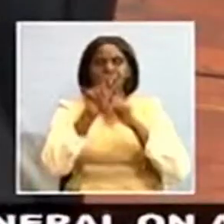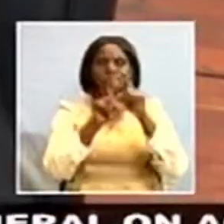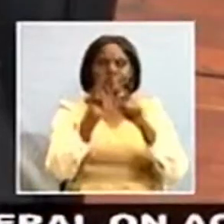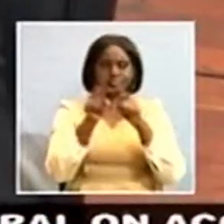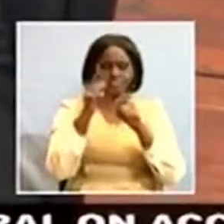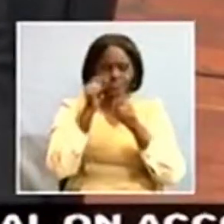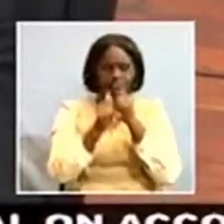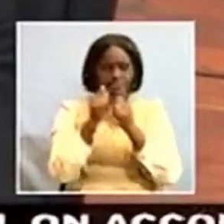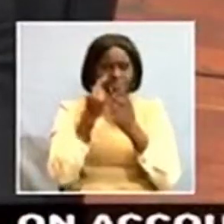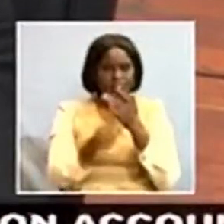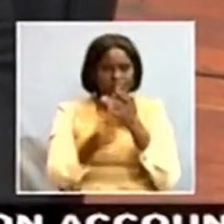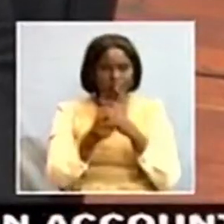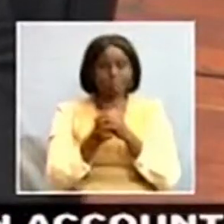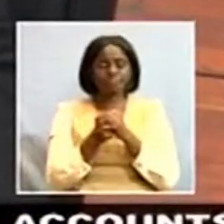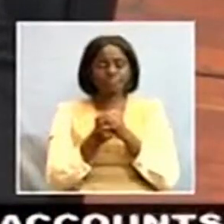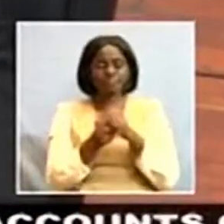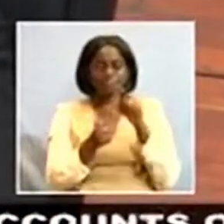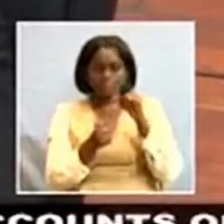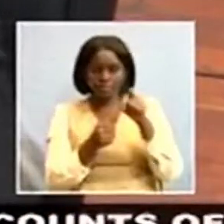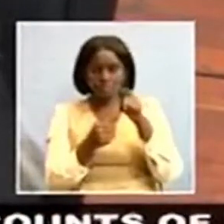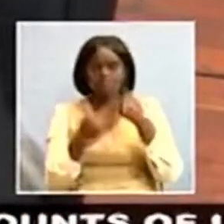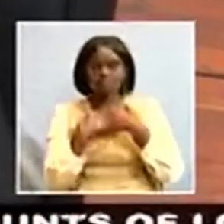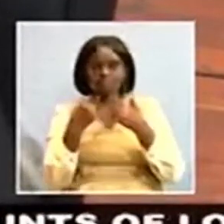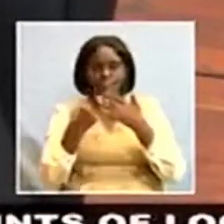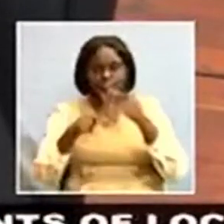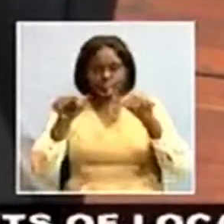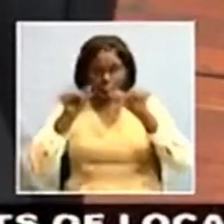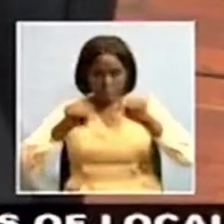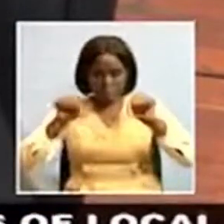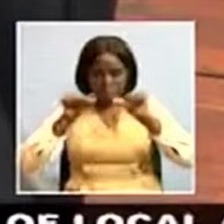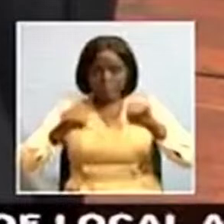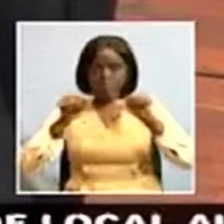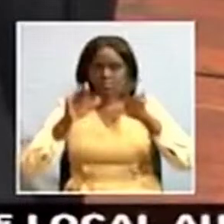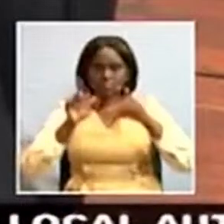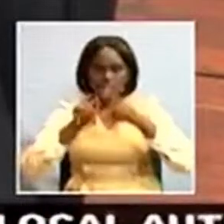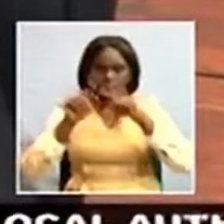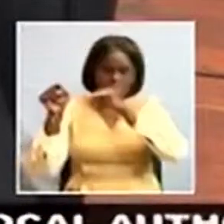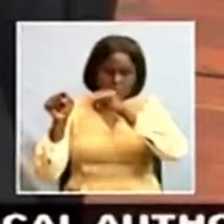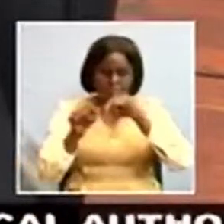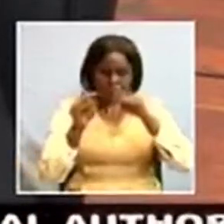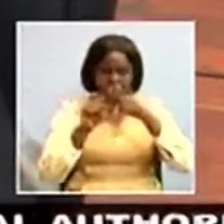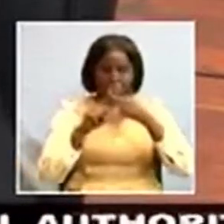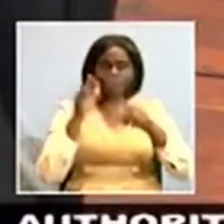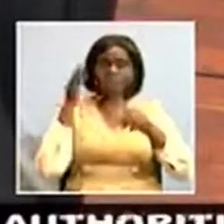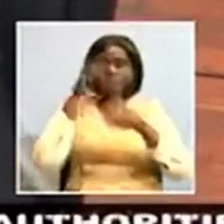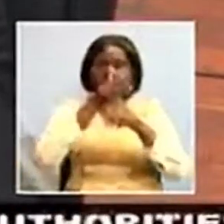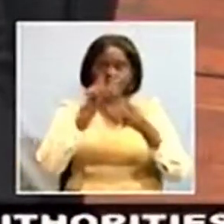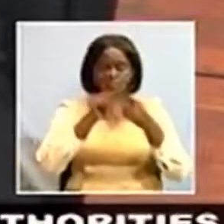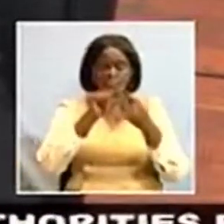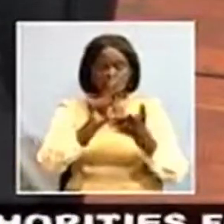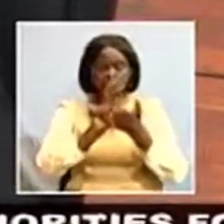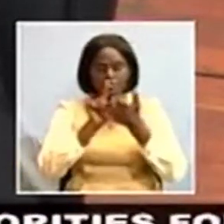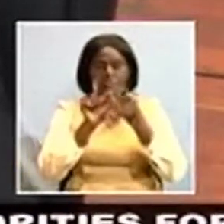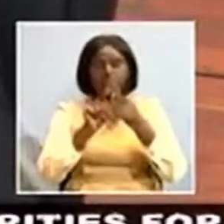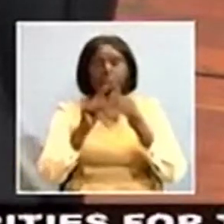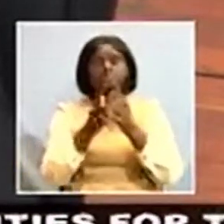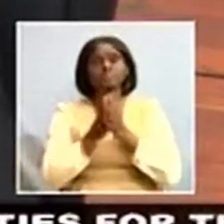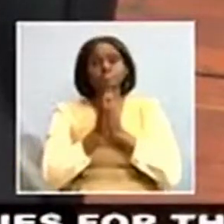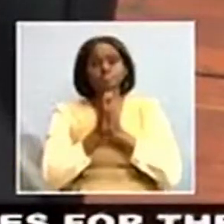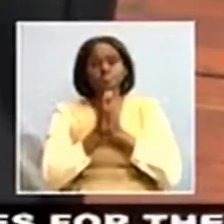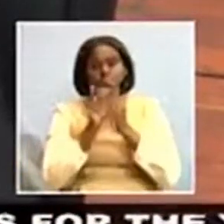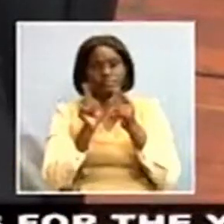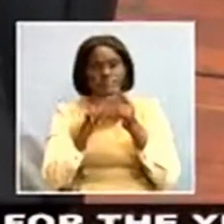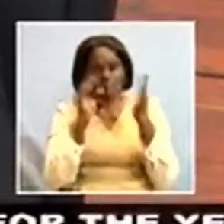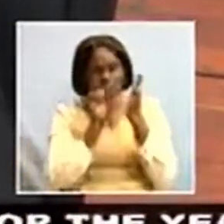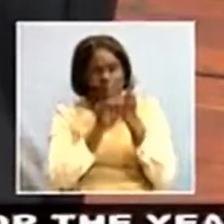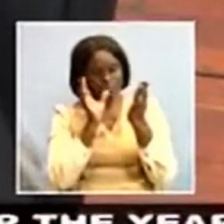because it took actually the auditors to go to Lukulu to remind them to